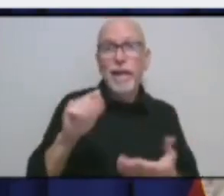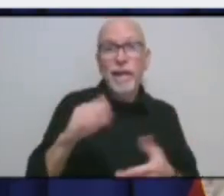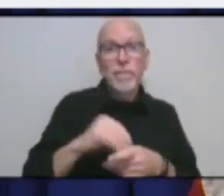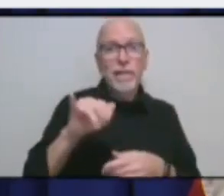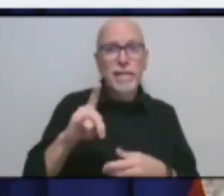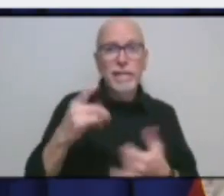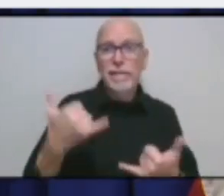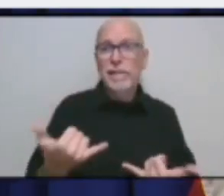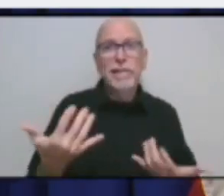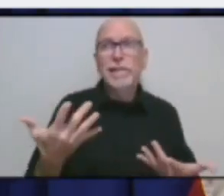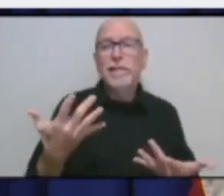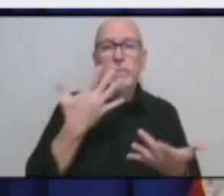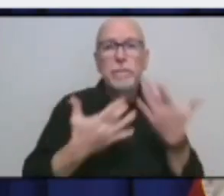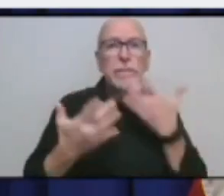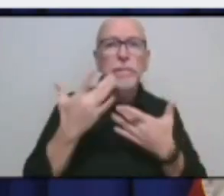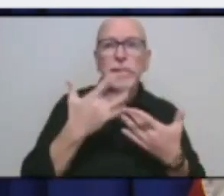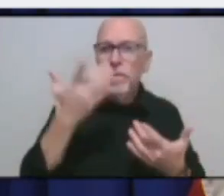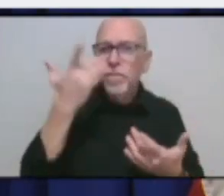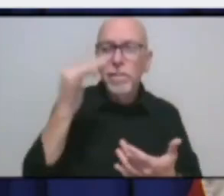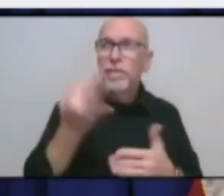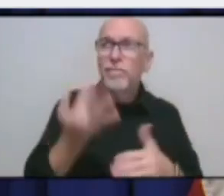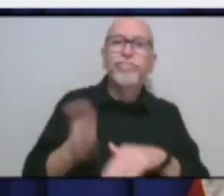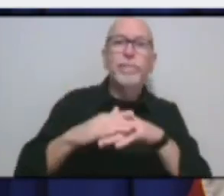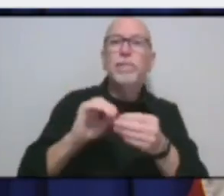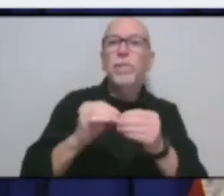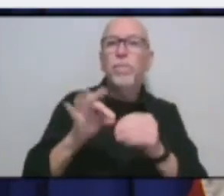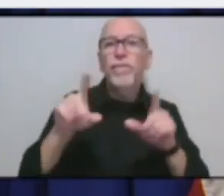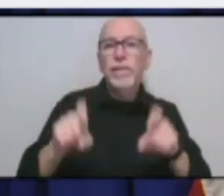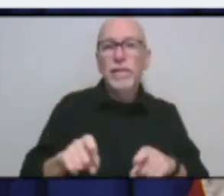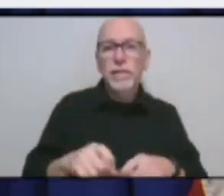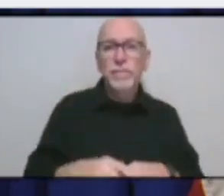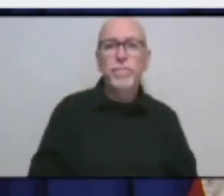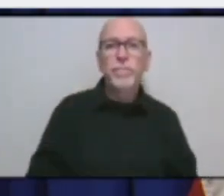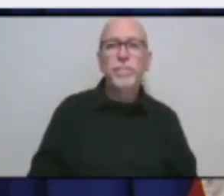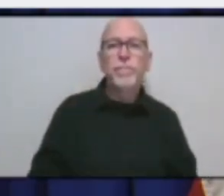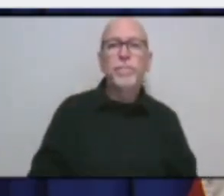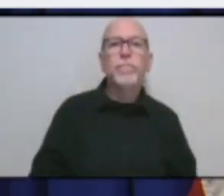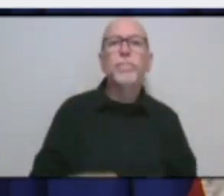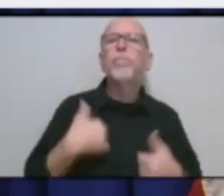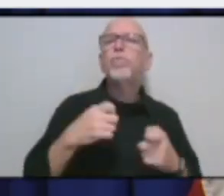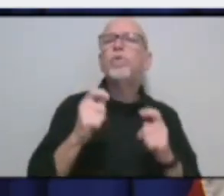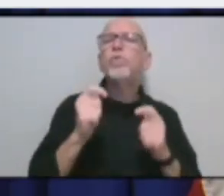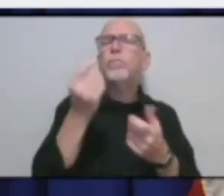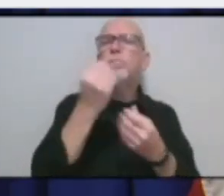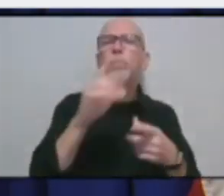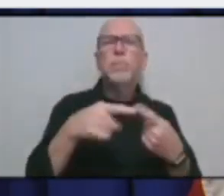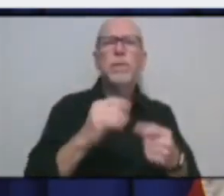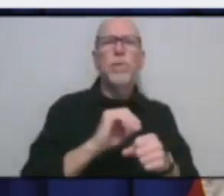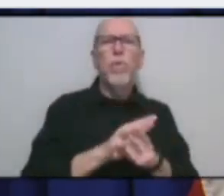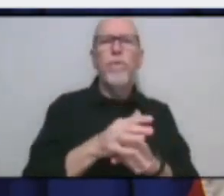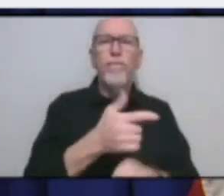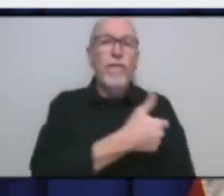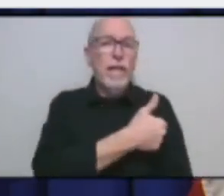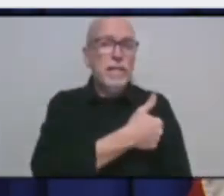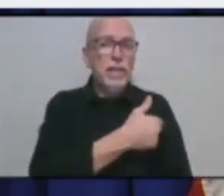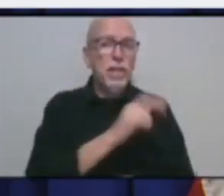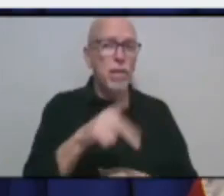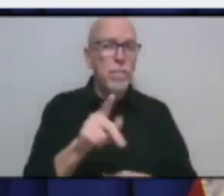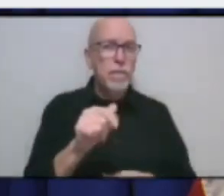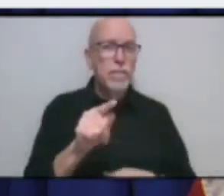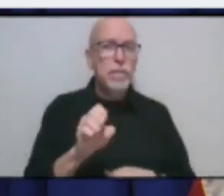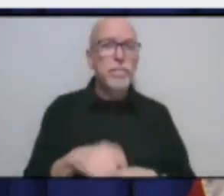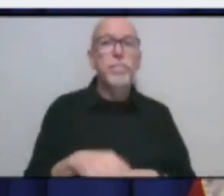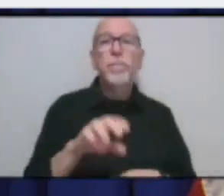huge increase in testing. Finally, I want to provide a quick update on the status of COVID-19 vaccine. Pfizer